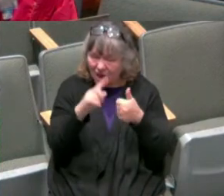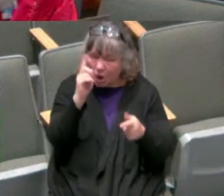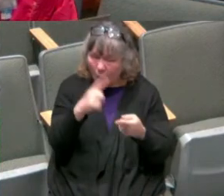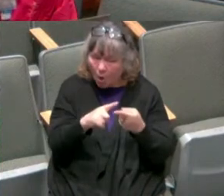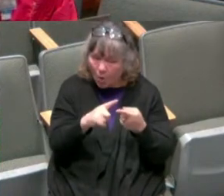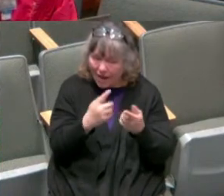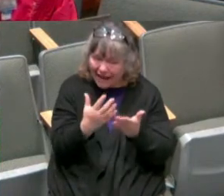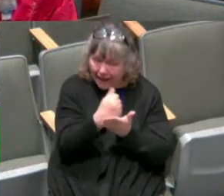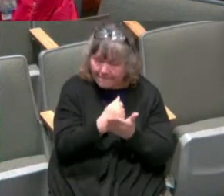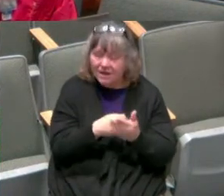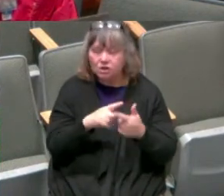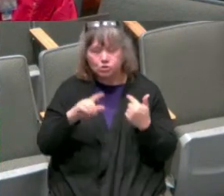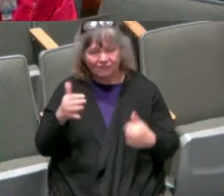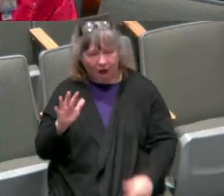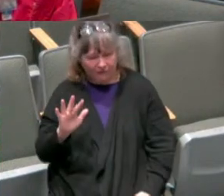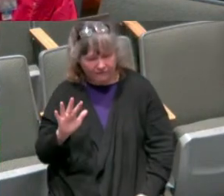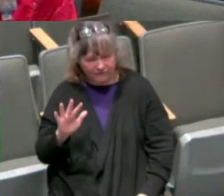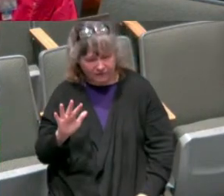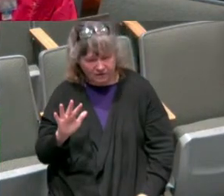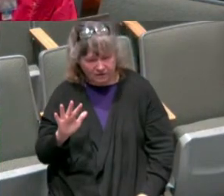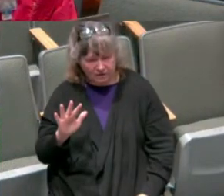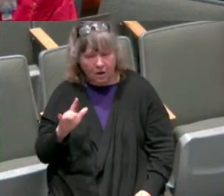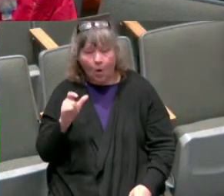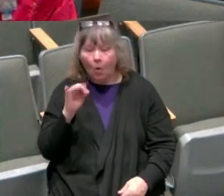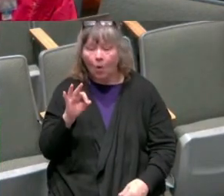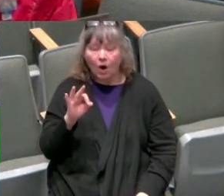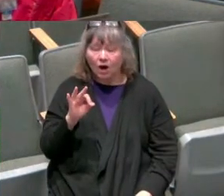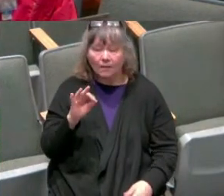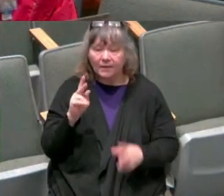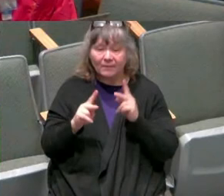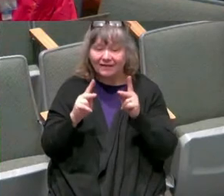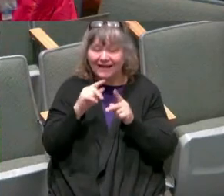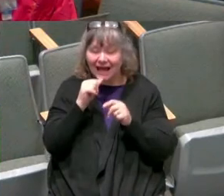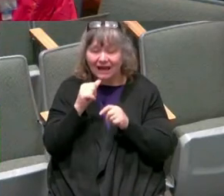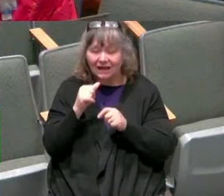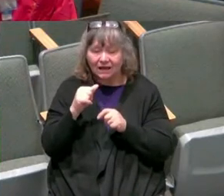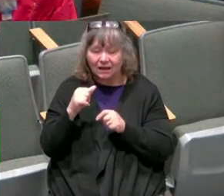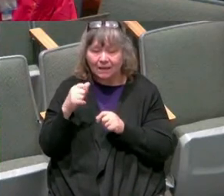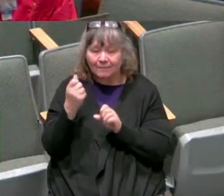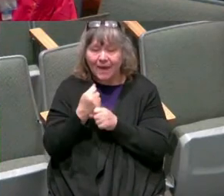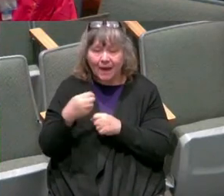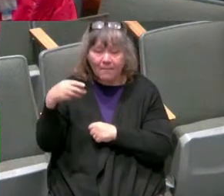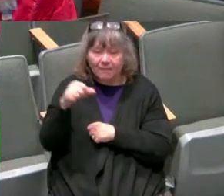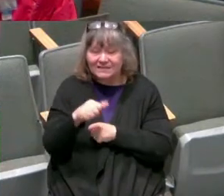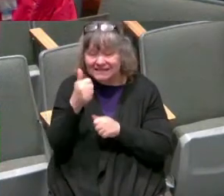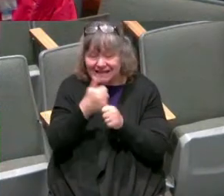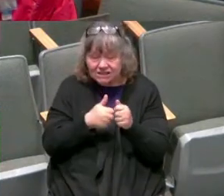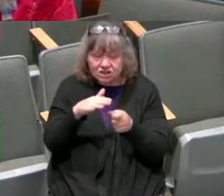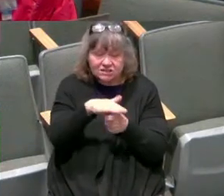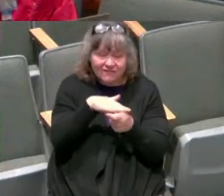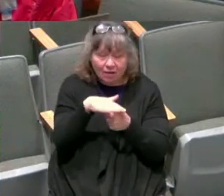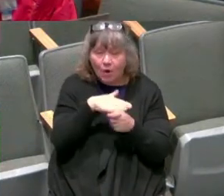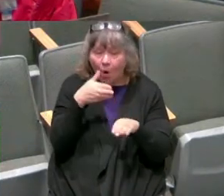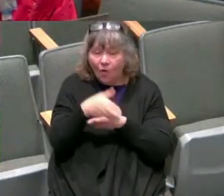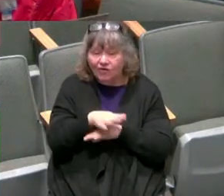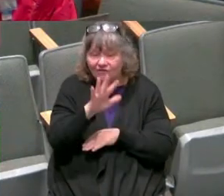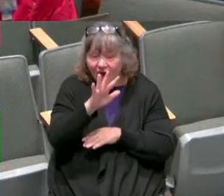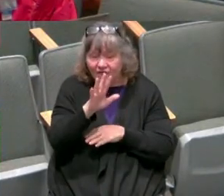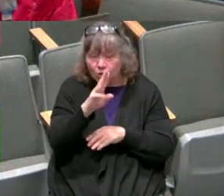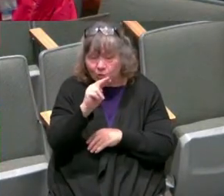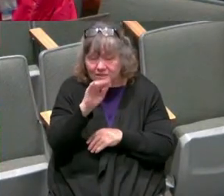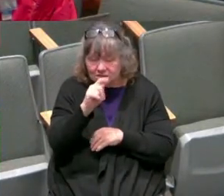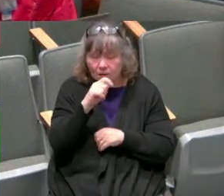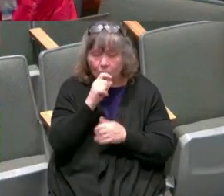seeks to locate the affordable units off-site or wants to make a payment in lieu of affordable payments each development over five units will be